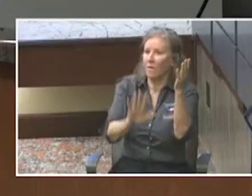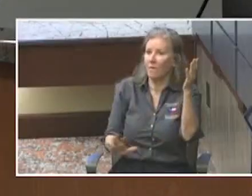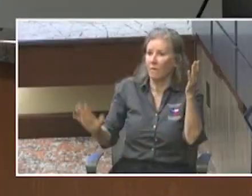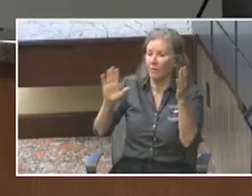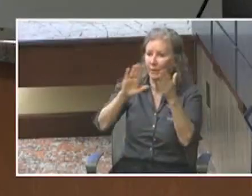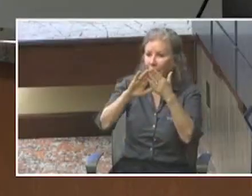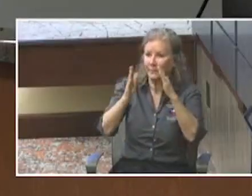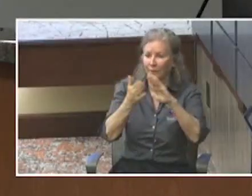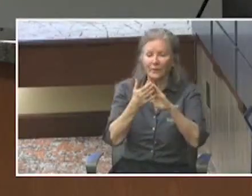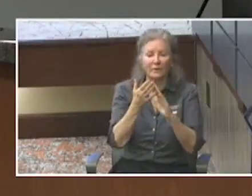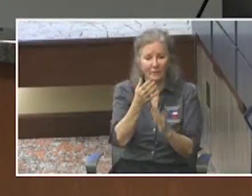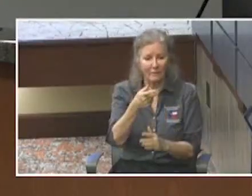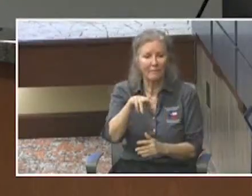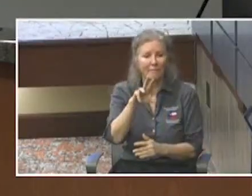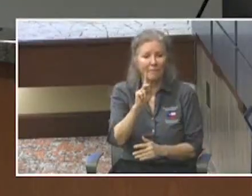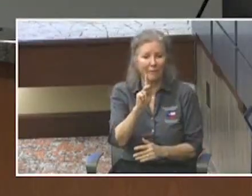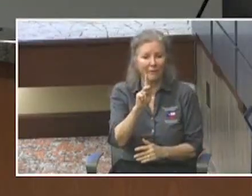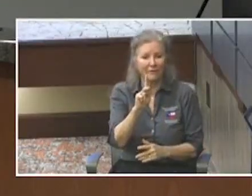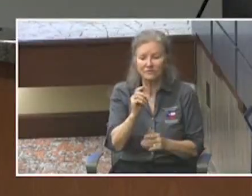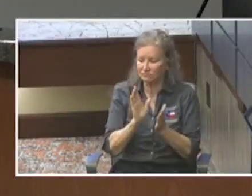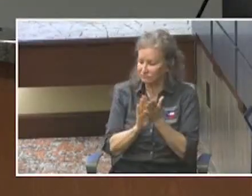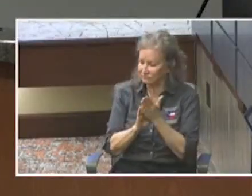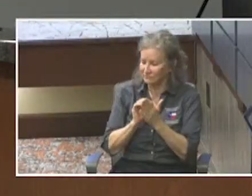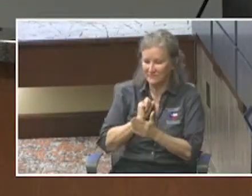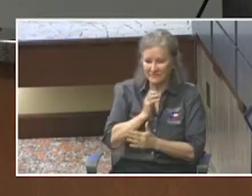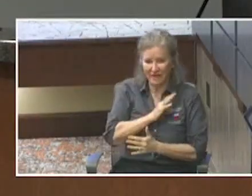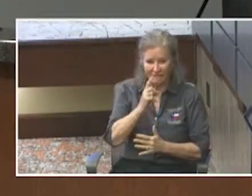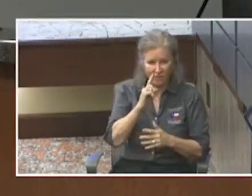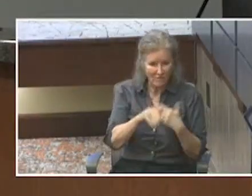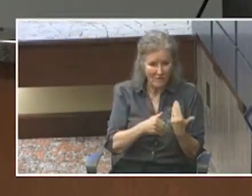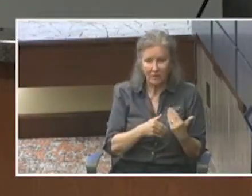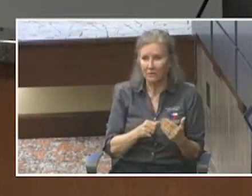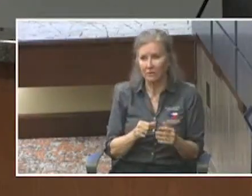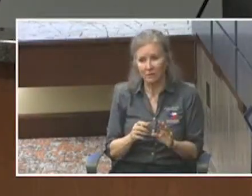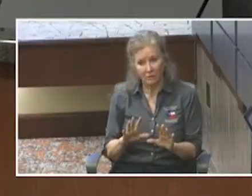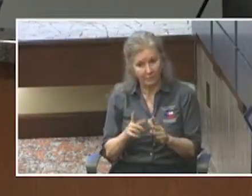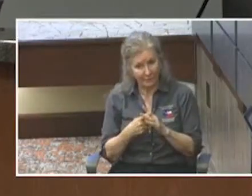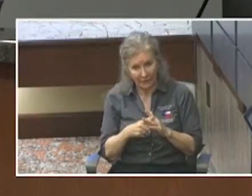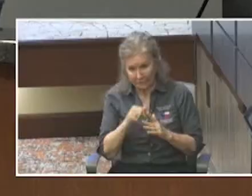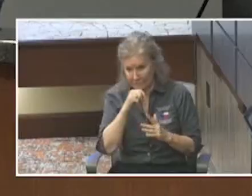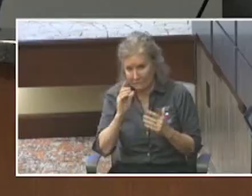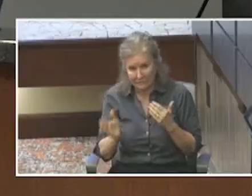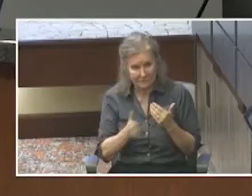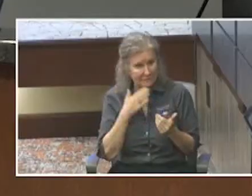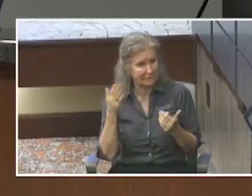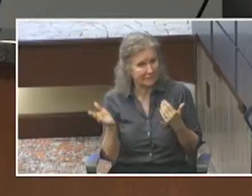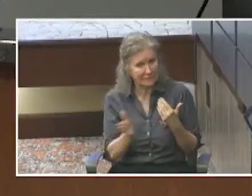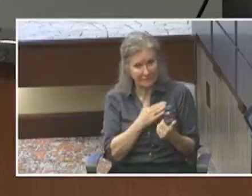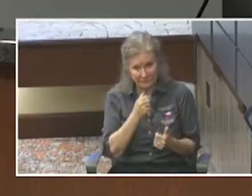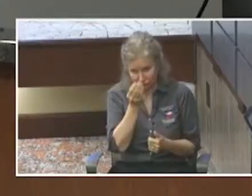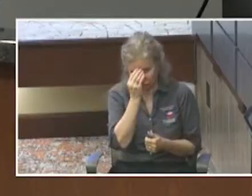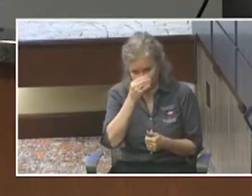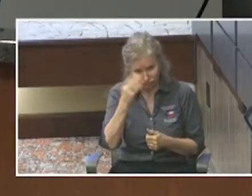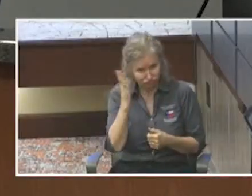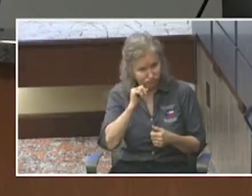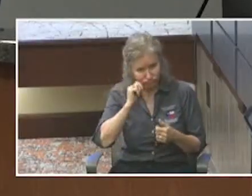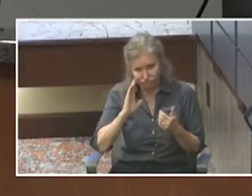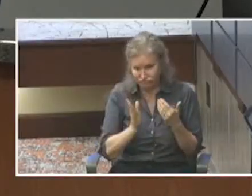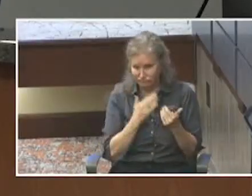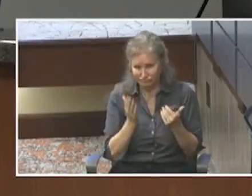hard on getting this deal across the finish line initially, because it was not easy. So I see Jonathan Cook here in the front